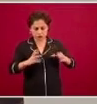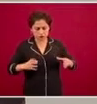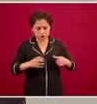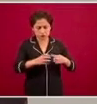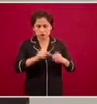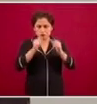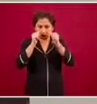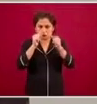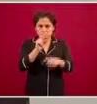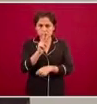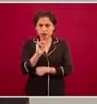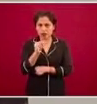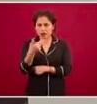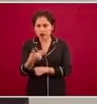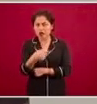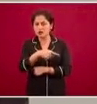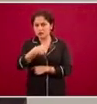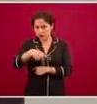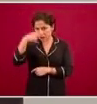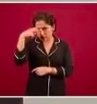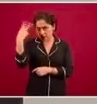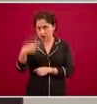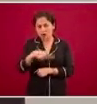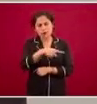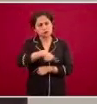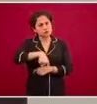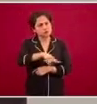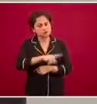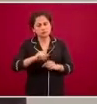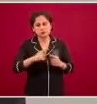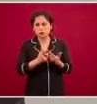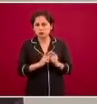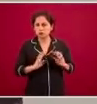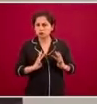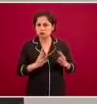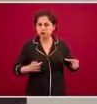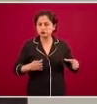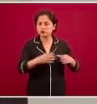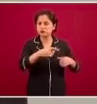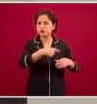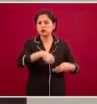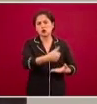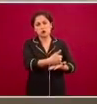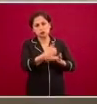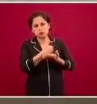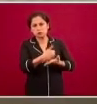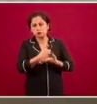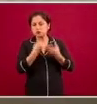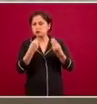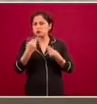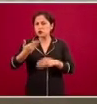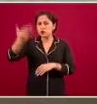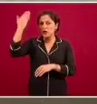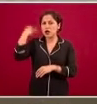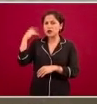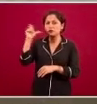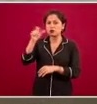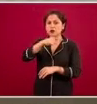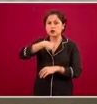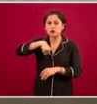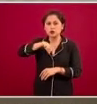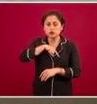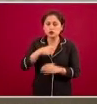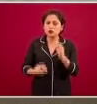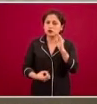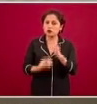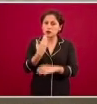I haven't read the letter you're talking about. I am very respectful and I admire greatly the Citizen Council for the Prevention of HIV in Mexico